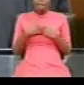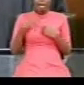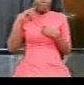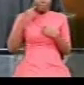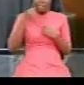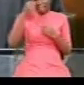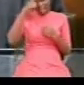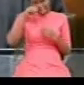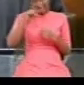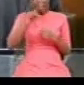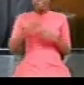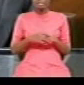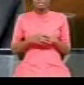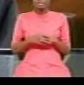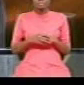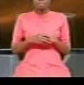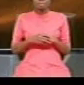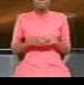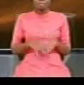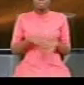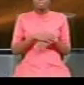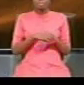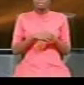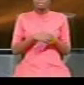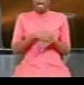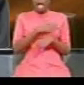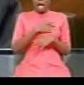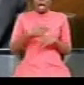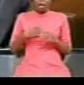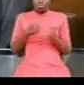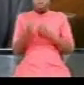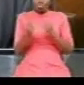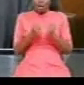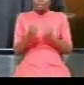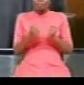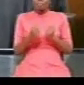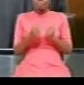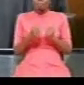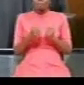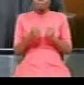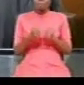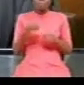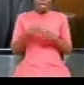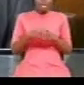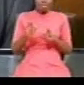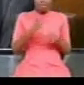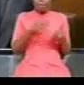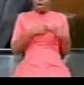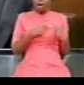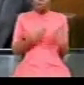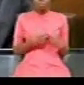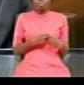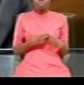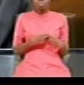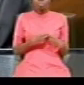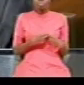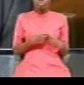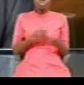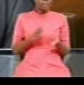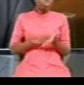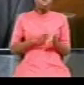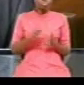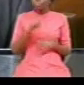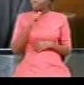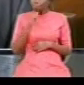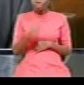have bitter envy and strive in your hearts,